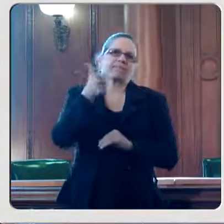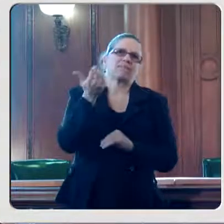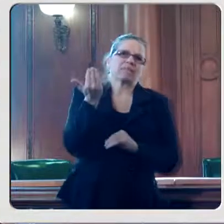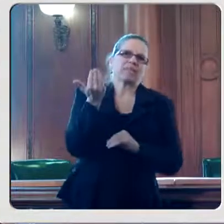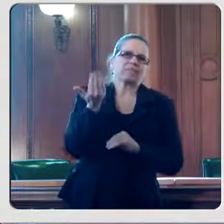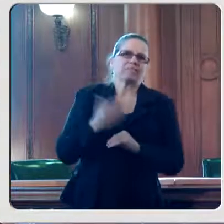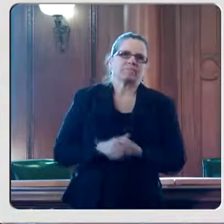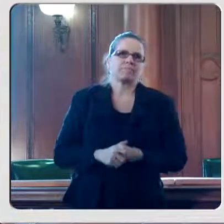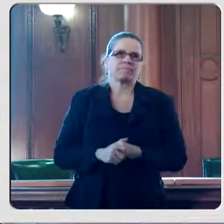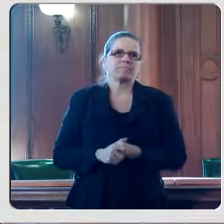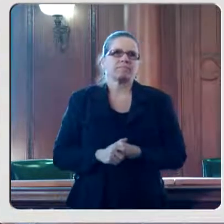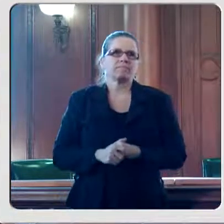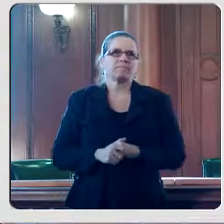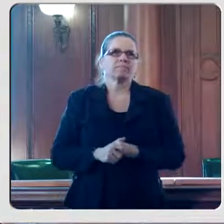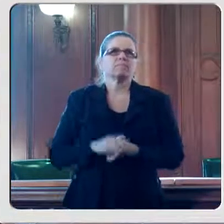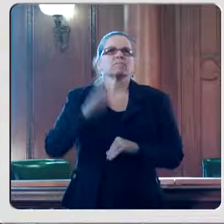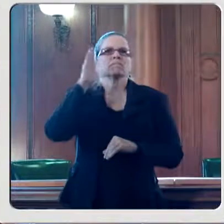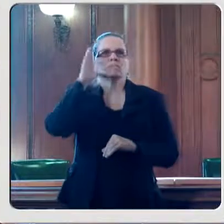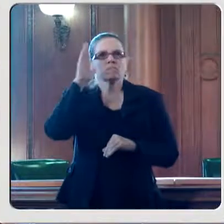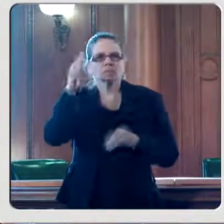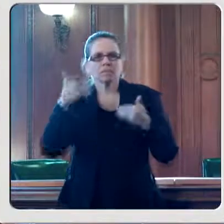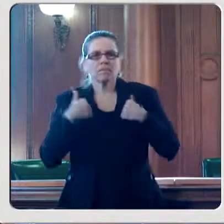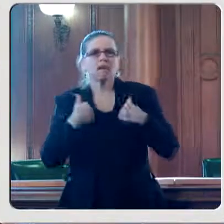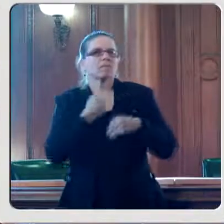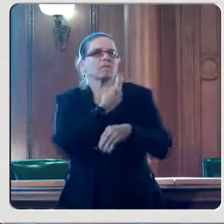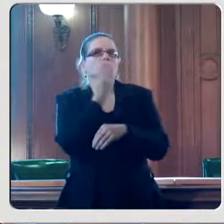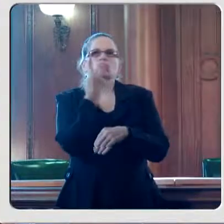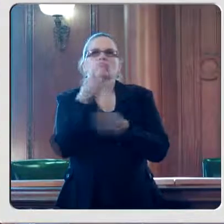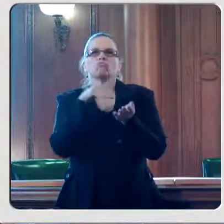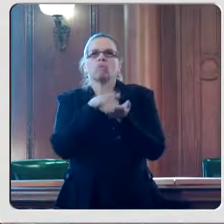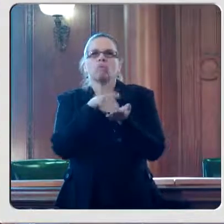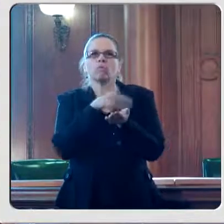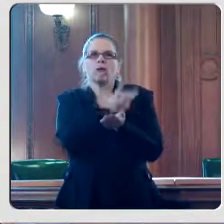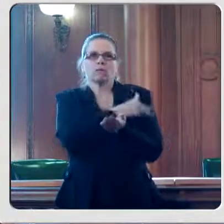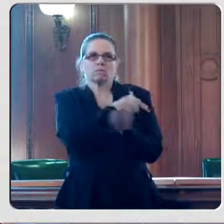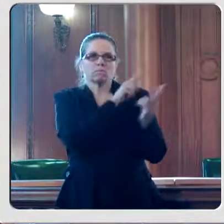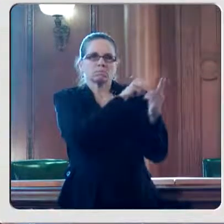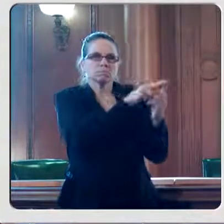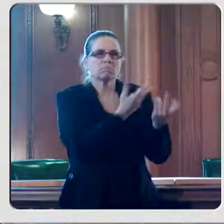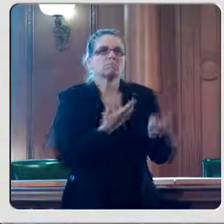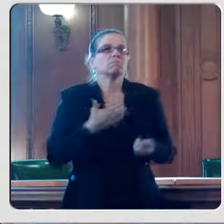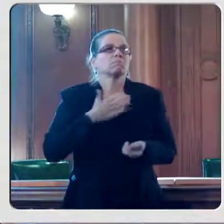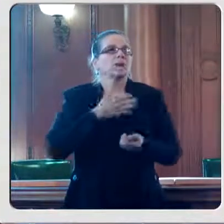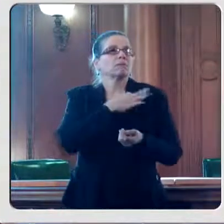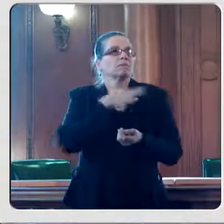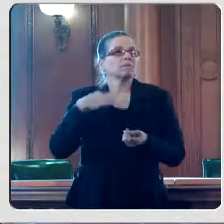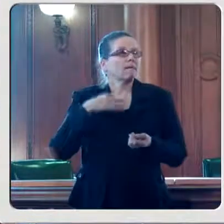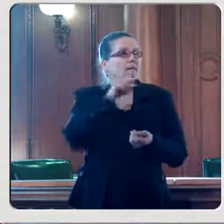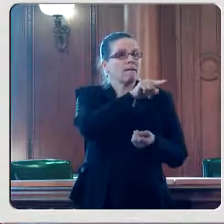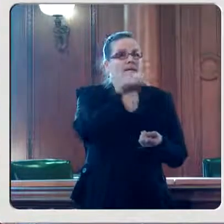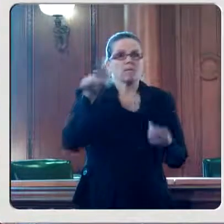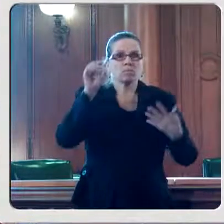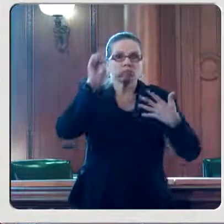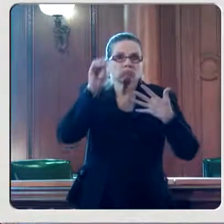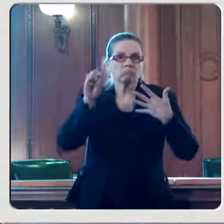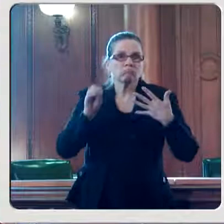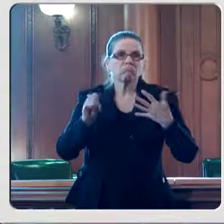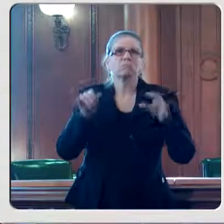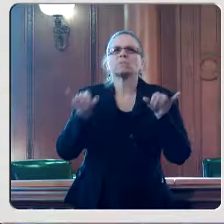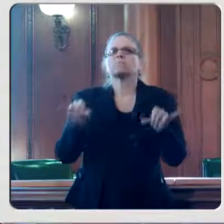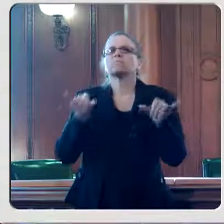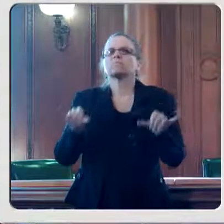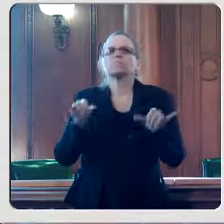Dr. Kerouac and Dr. Roos and all my city cabinet heads at that point in time. In